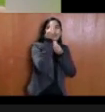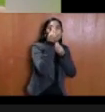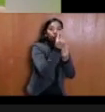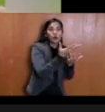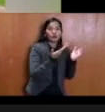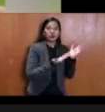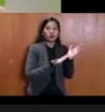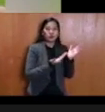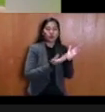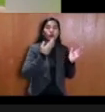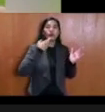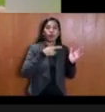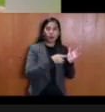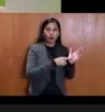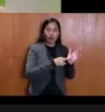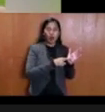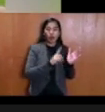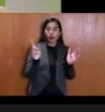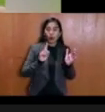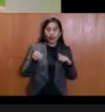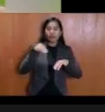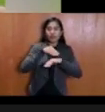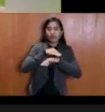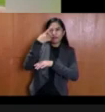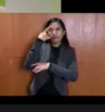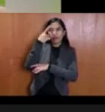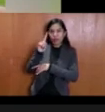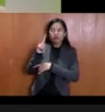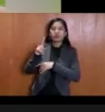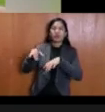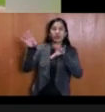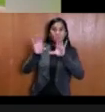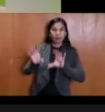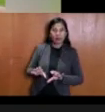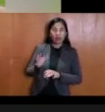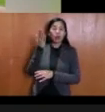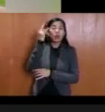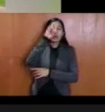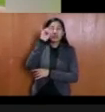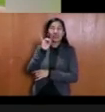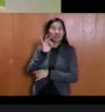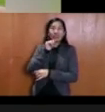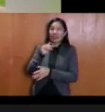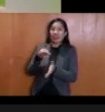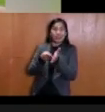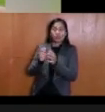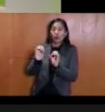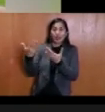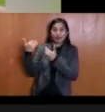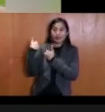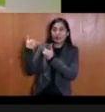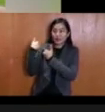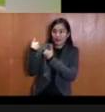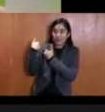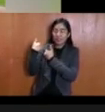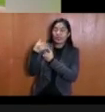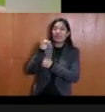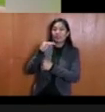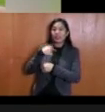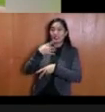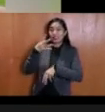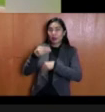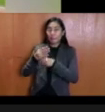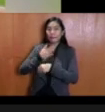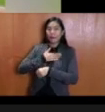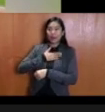very important start, because without transparency, there's no accountability. And if I can add to that, one of